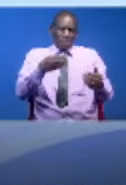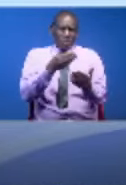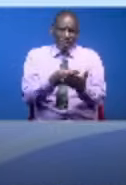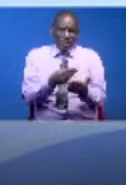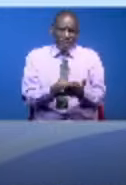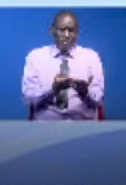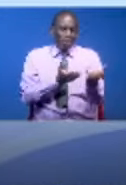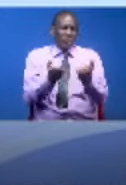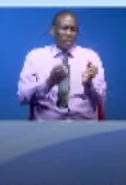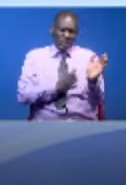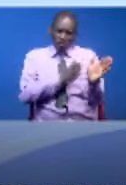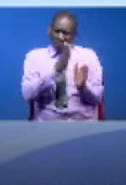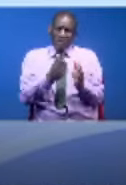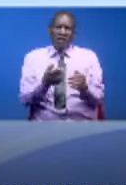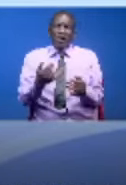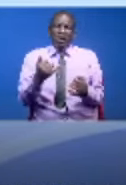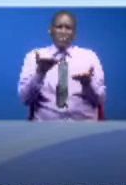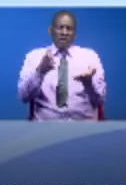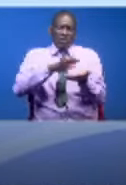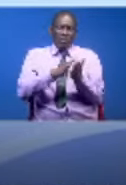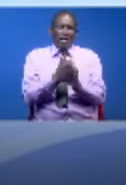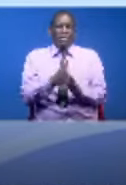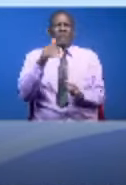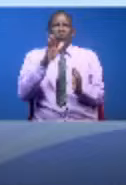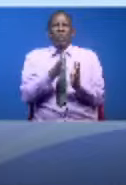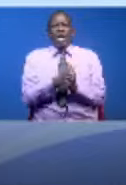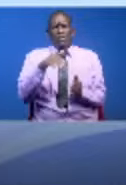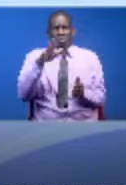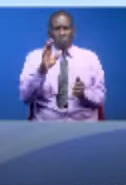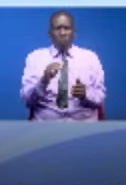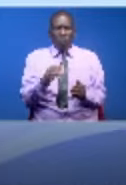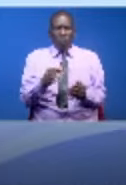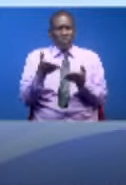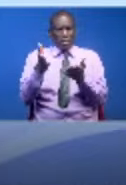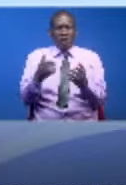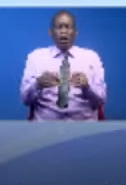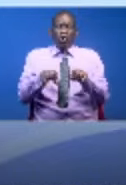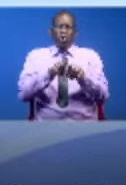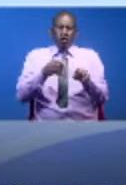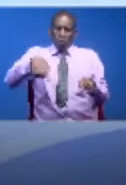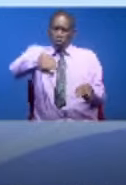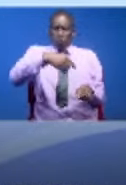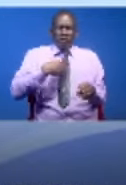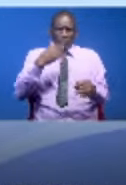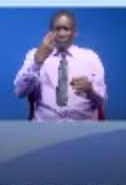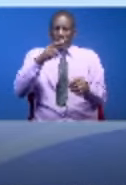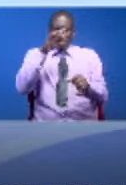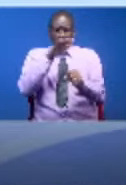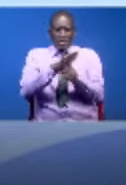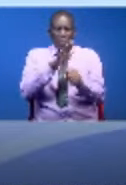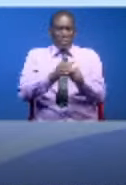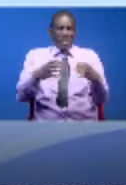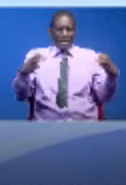business criteria are actually now becoming more and more present. We are also seeing a lot of companies that are looking